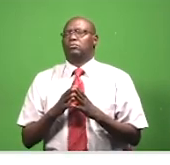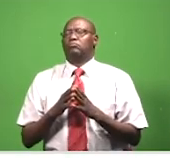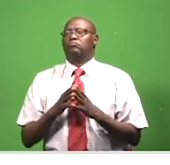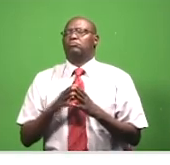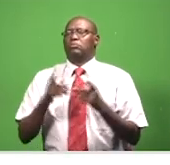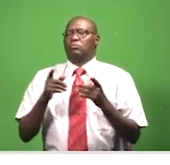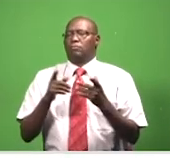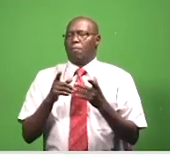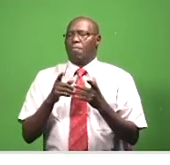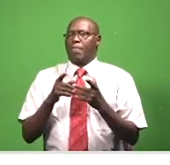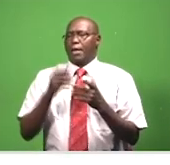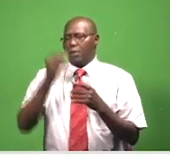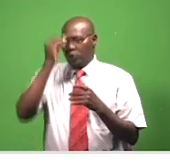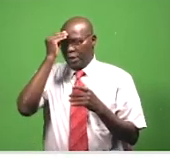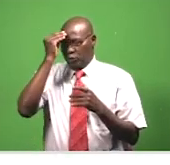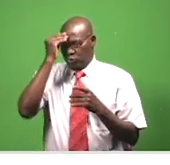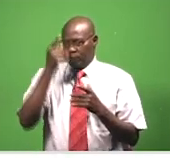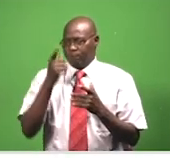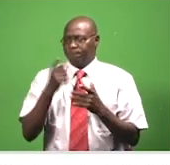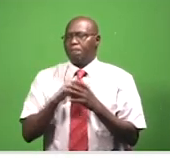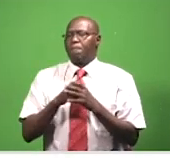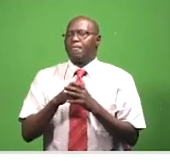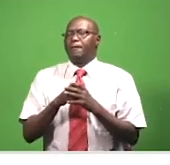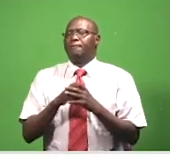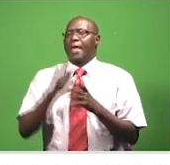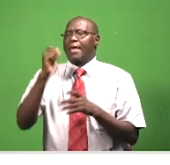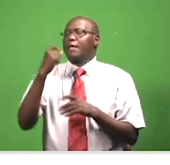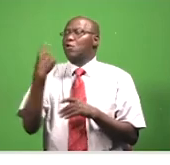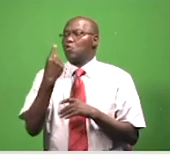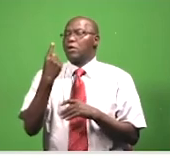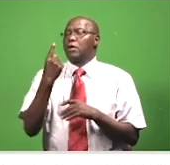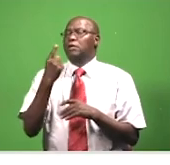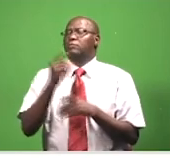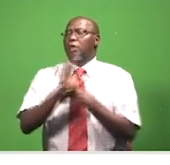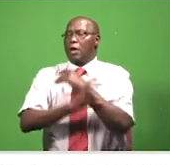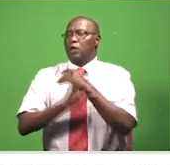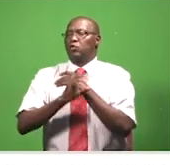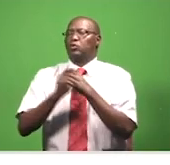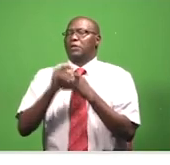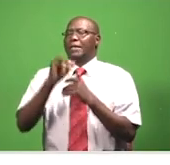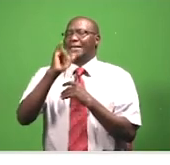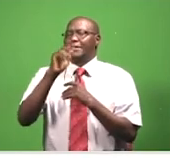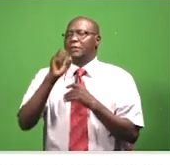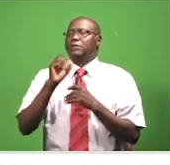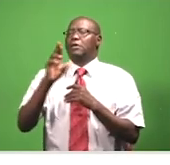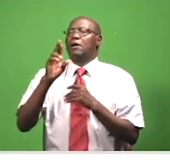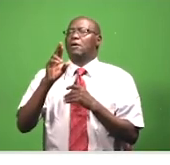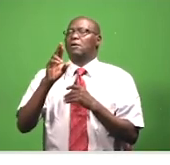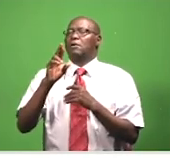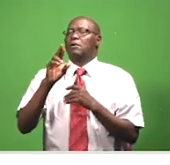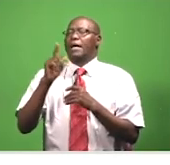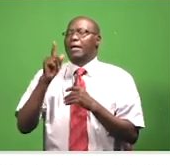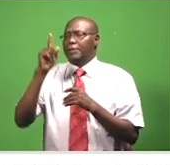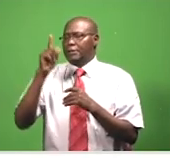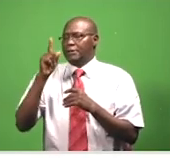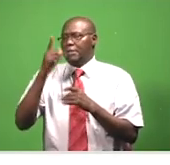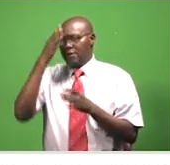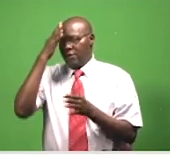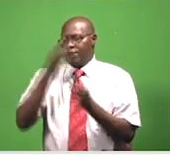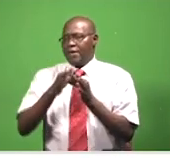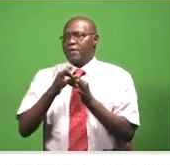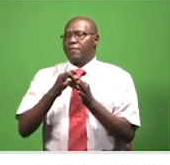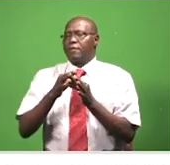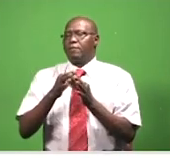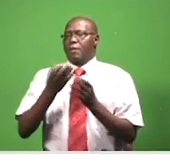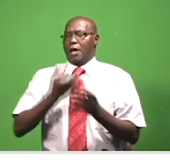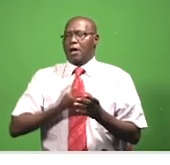Islamic religious education. Kenya is the only country where the Interreligious Faith Council, the Supreme Council